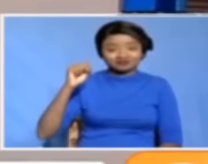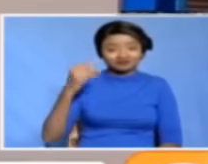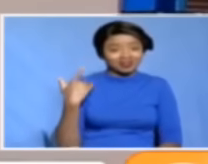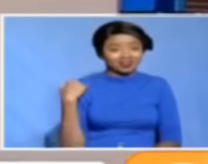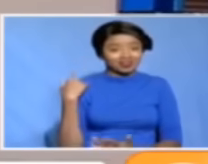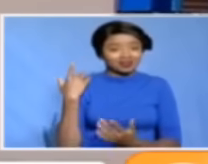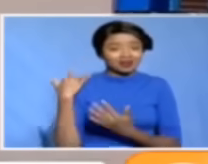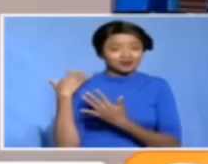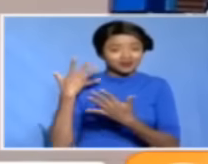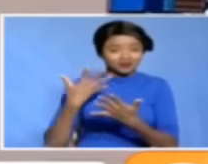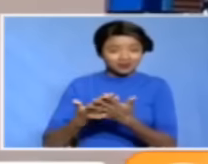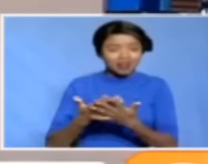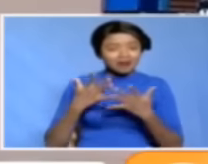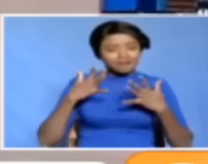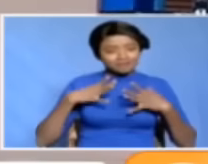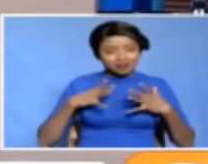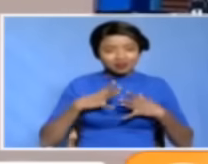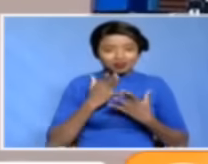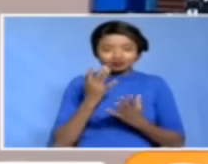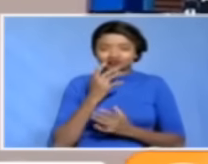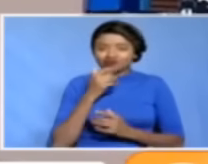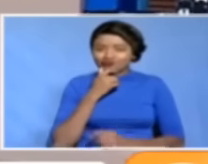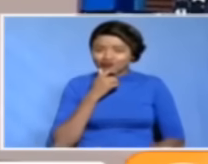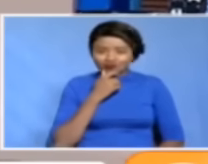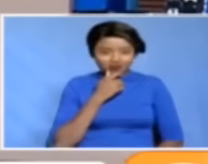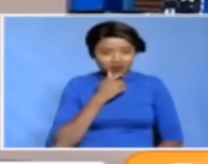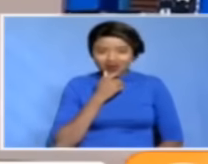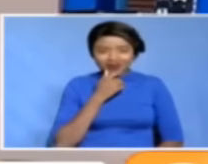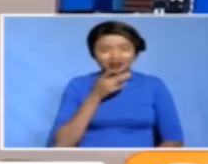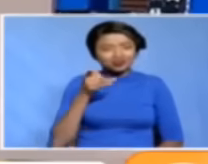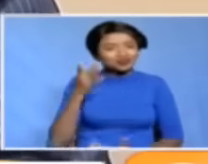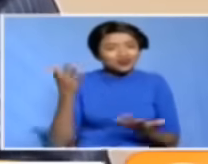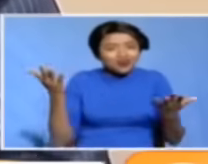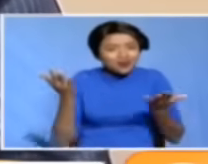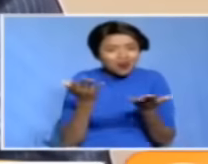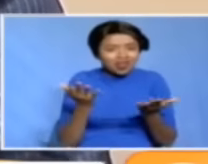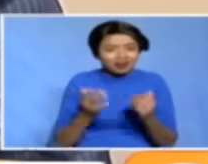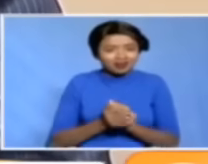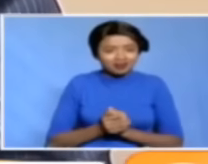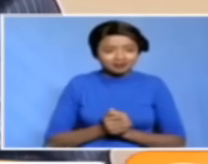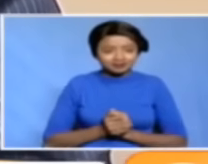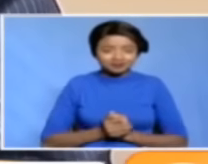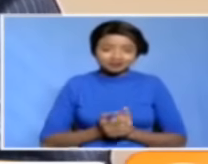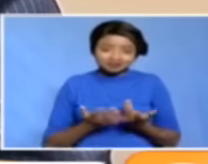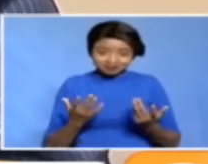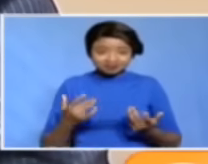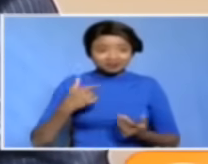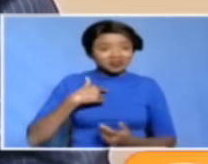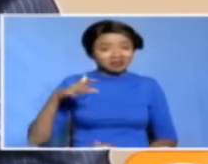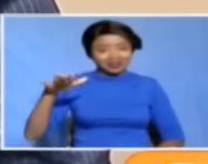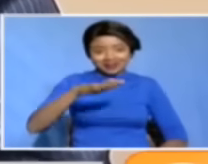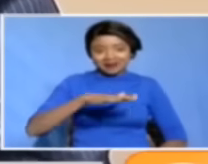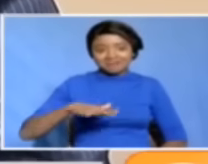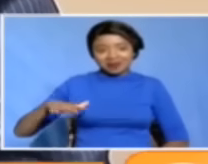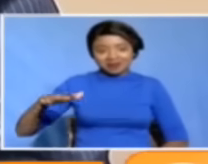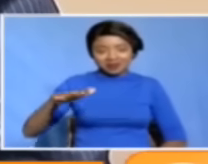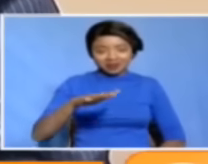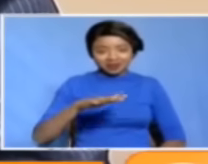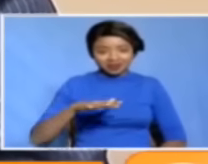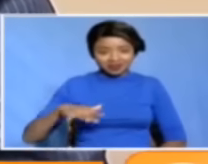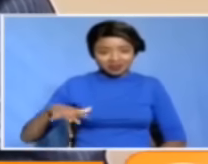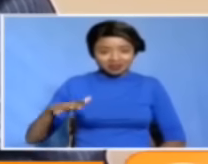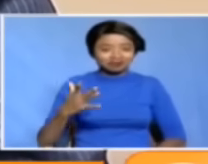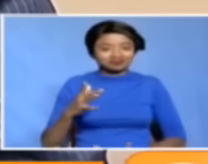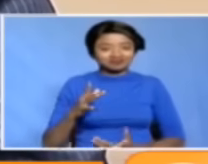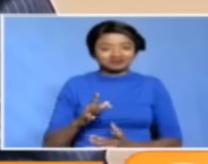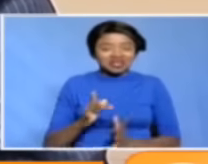now. Many have been wondering, just like you've seen from the feedback, where have you been? Oh, I have been around. Christmas,